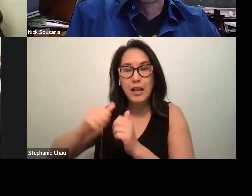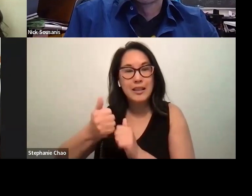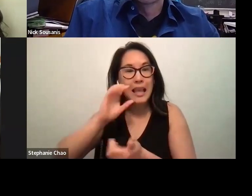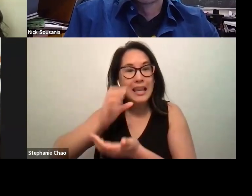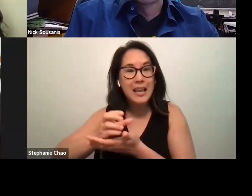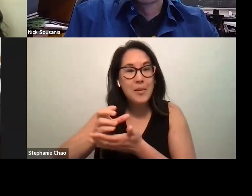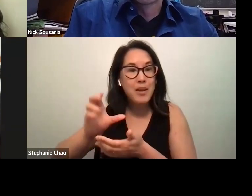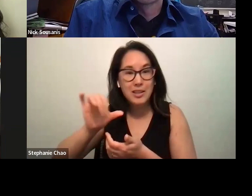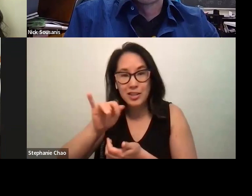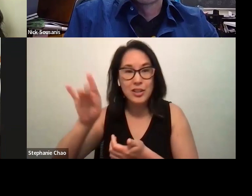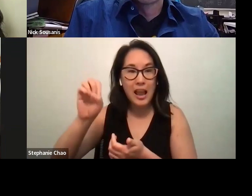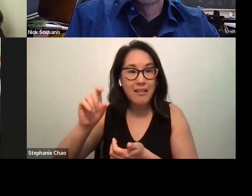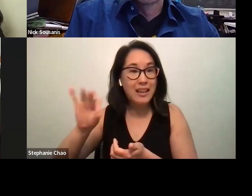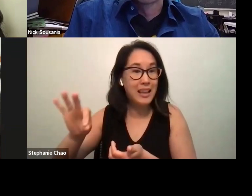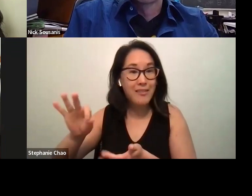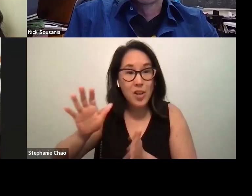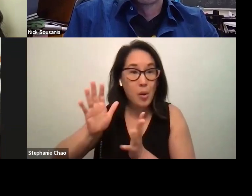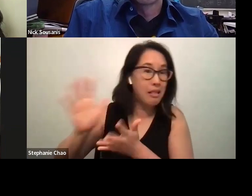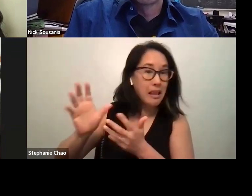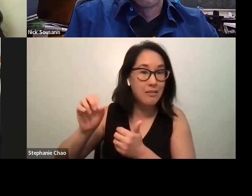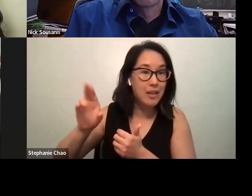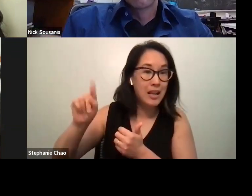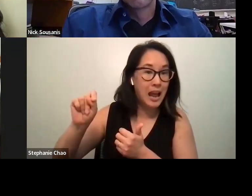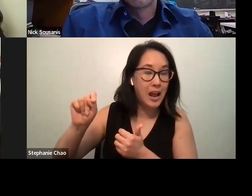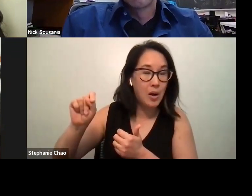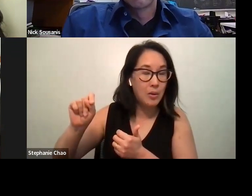that stuff out of comic description, you're